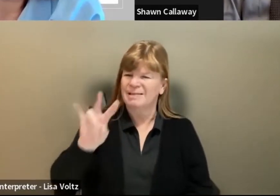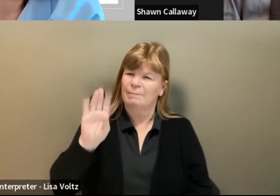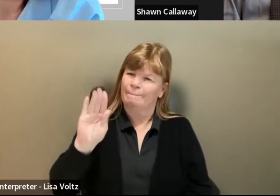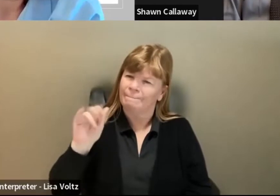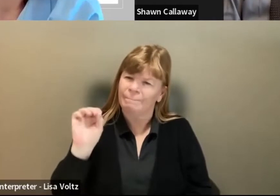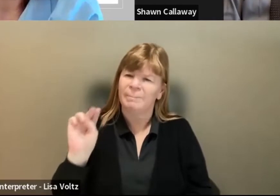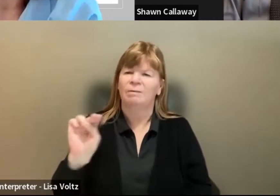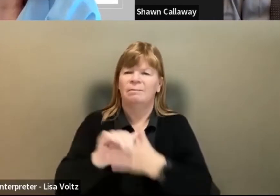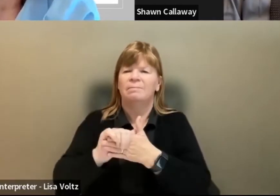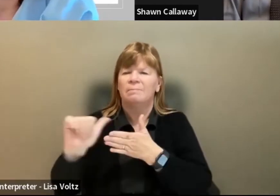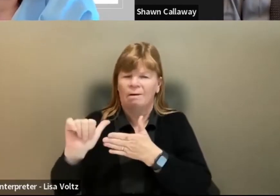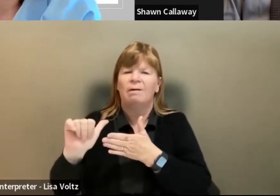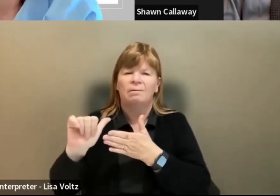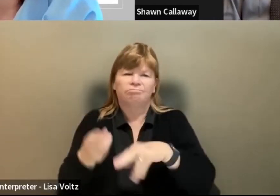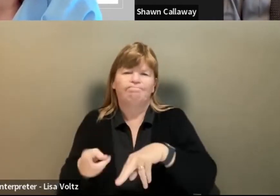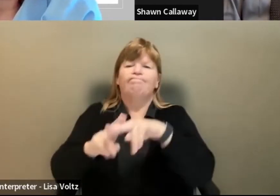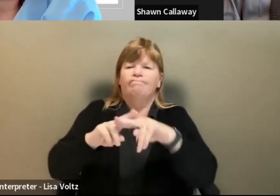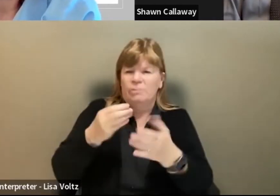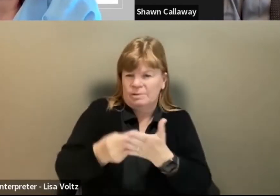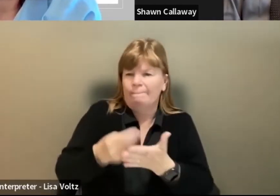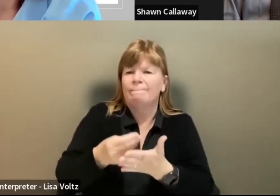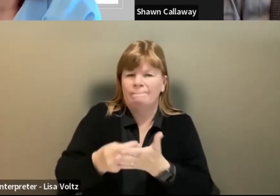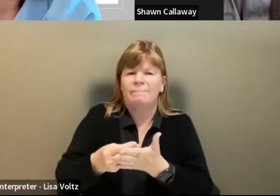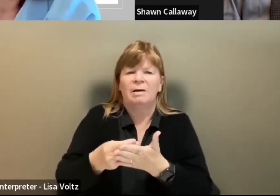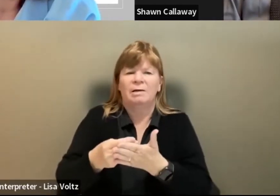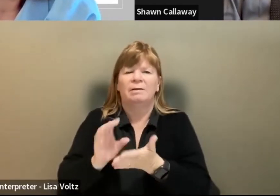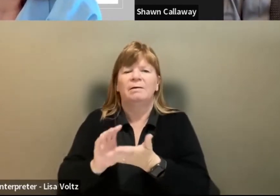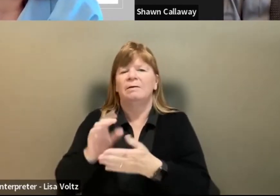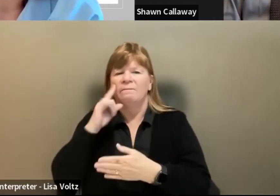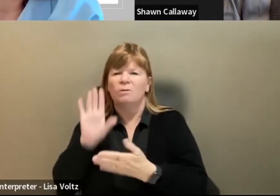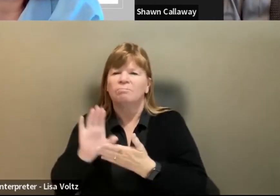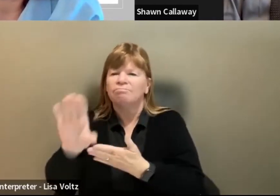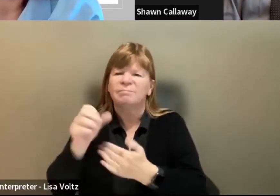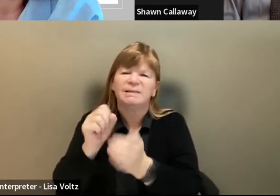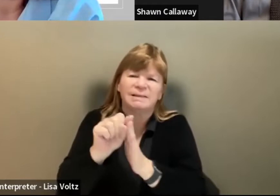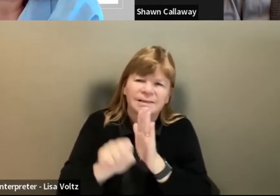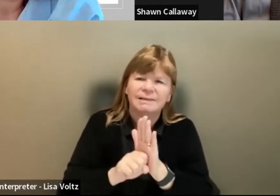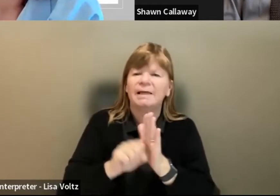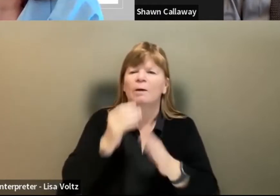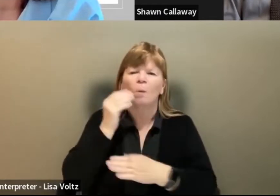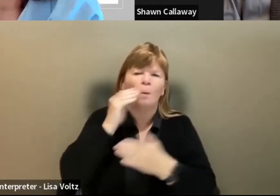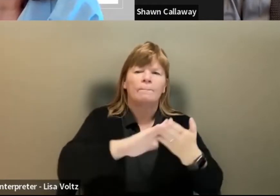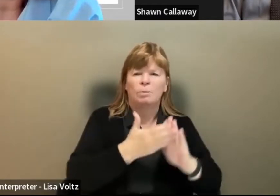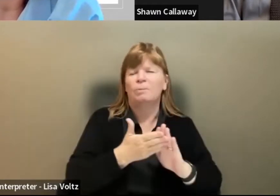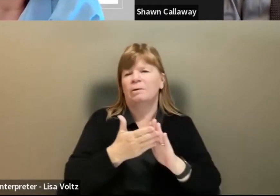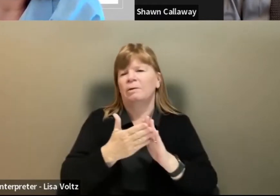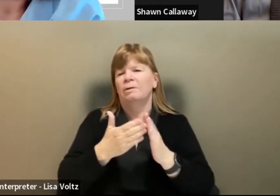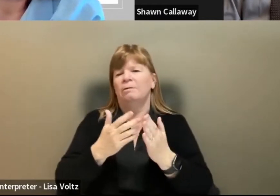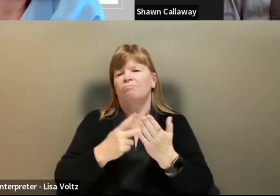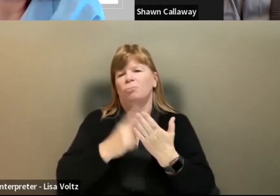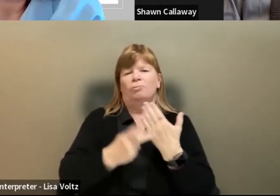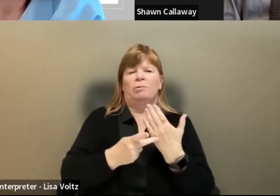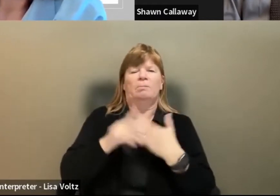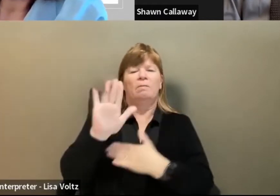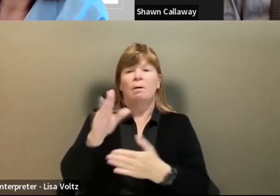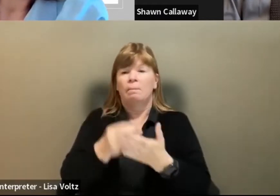billion in increased funding to state home and community-based service programs. This funding has been